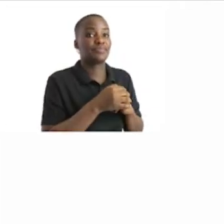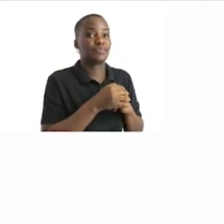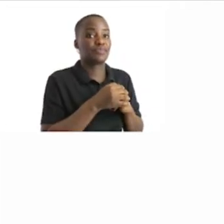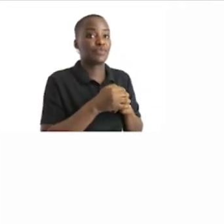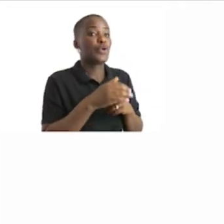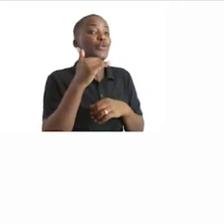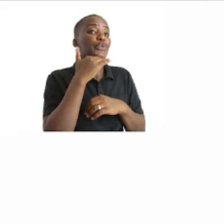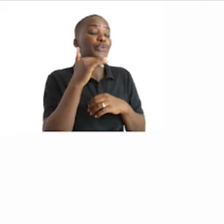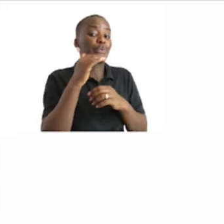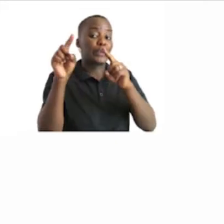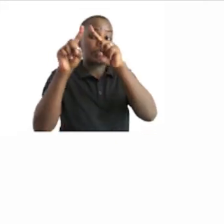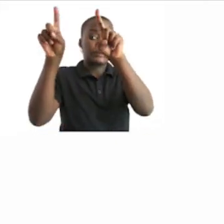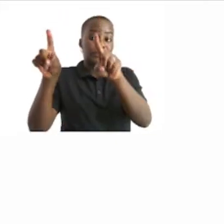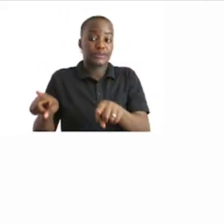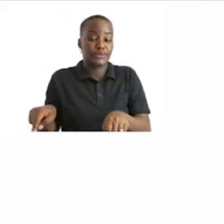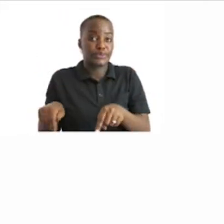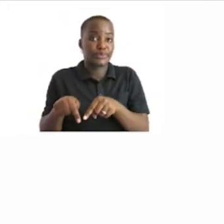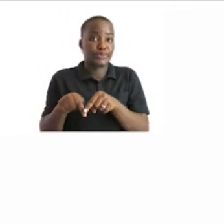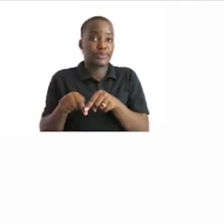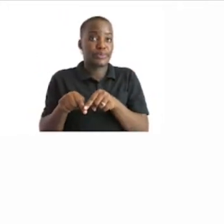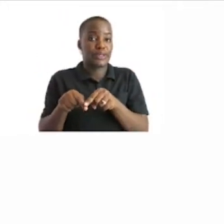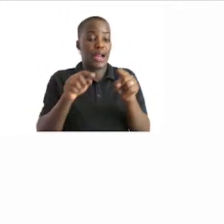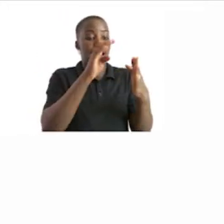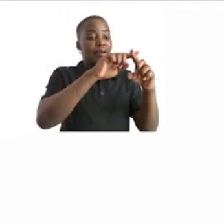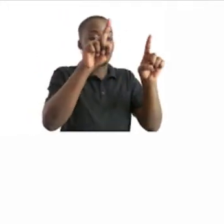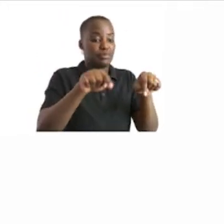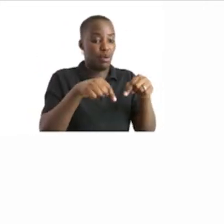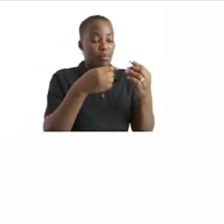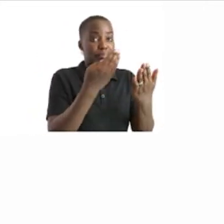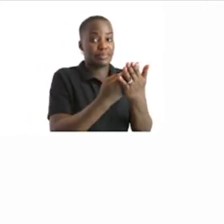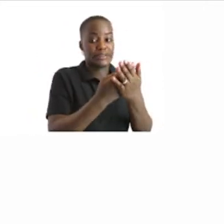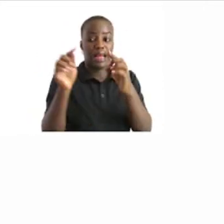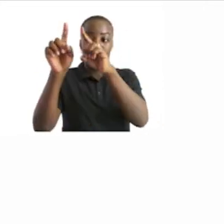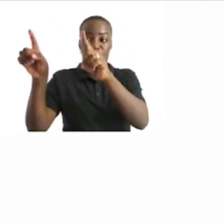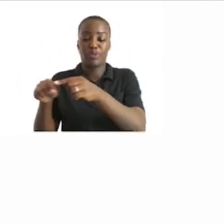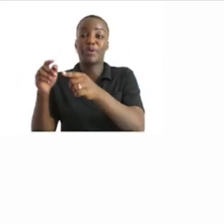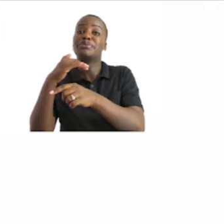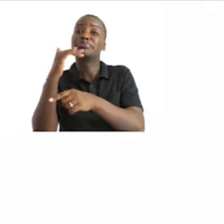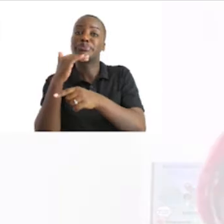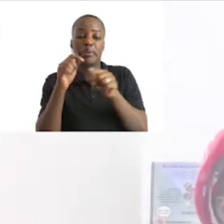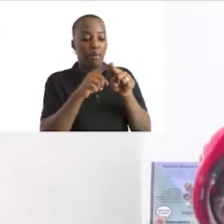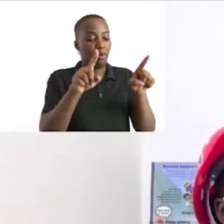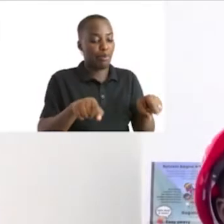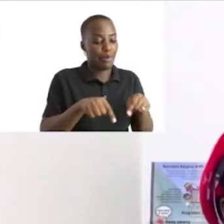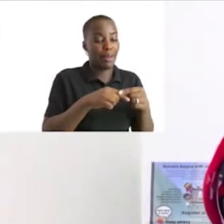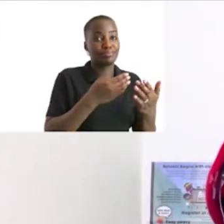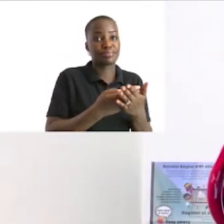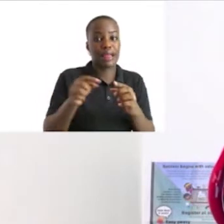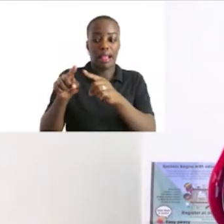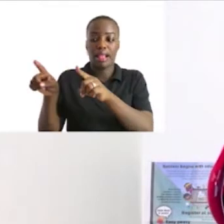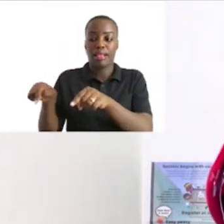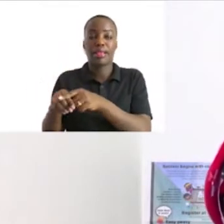a story next to each picture. So we are going to try and do this one together. I'd like you to